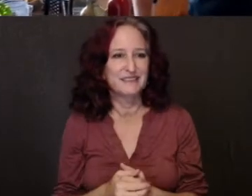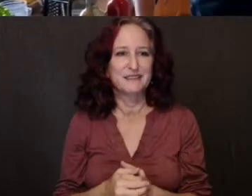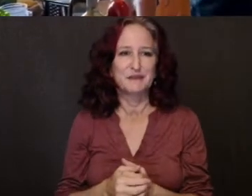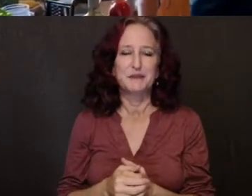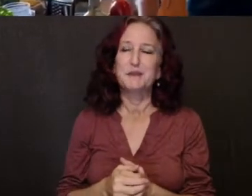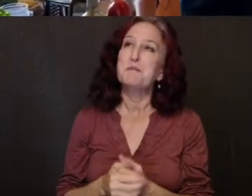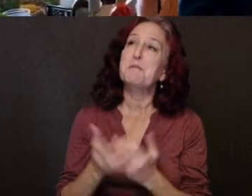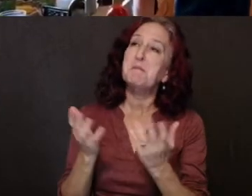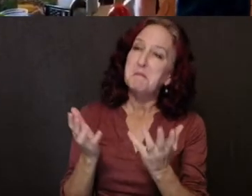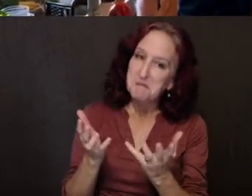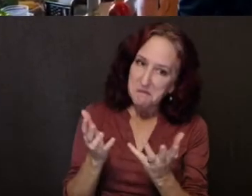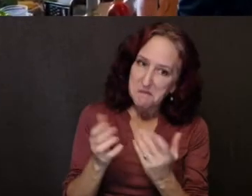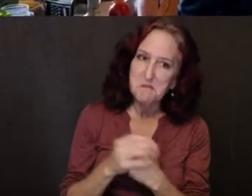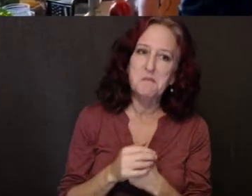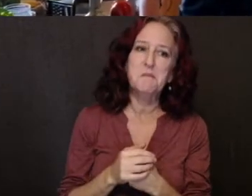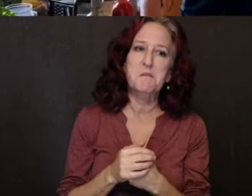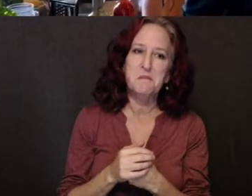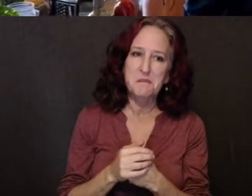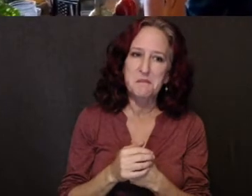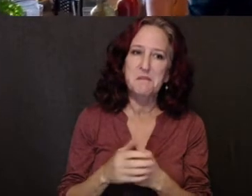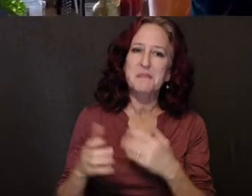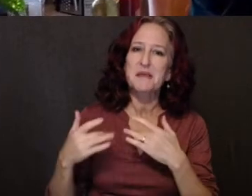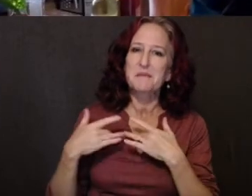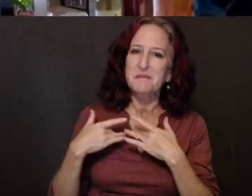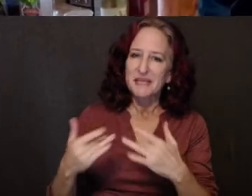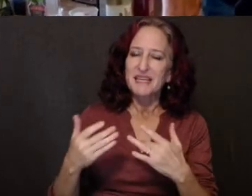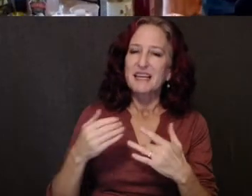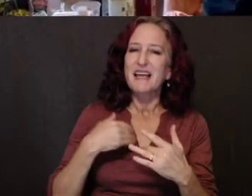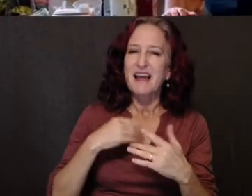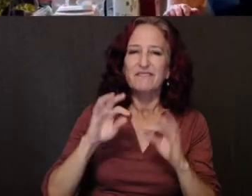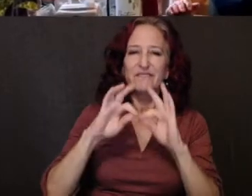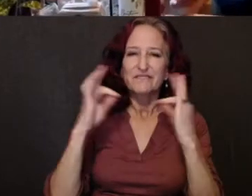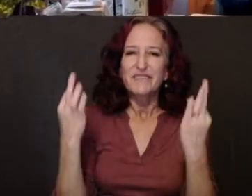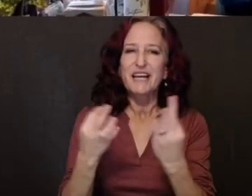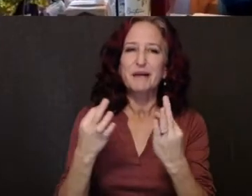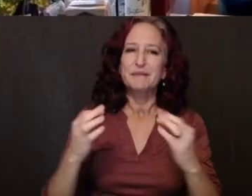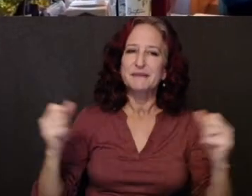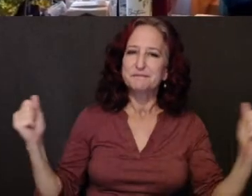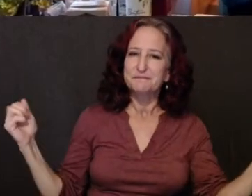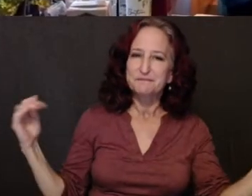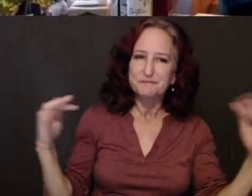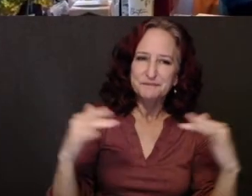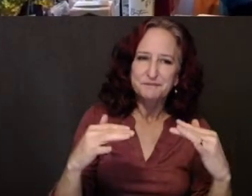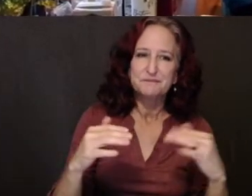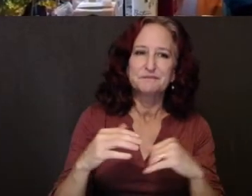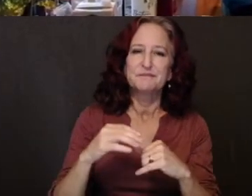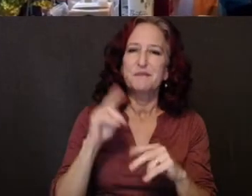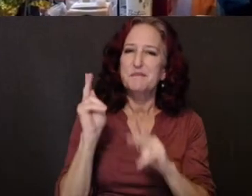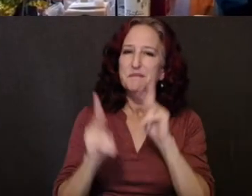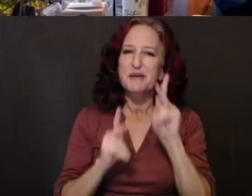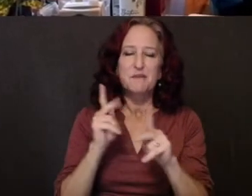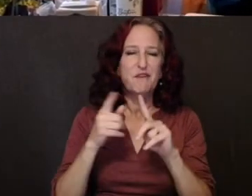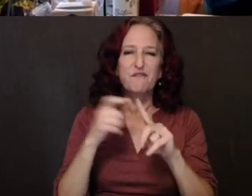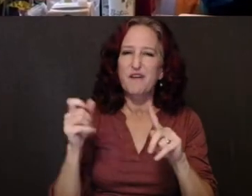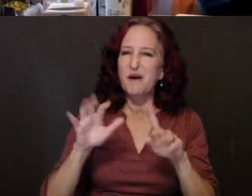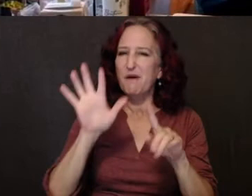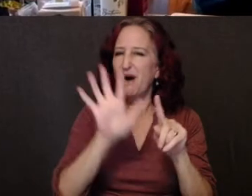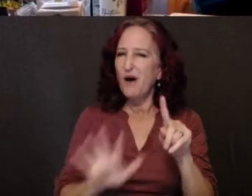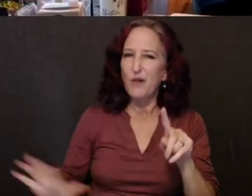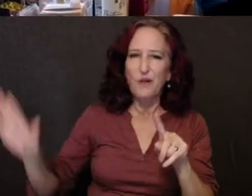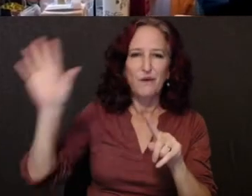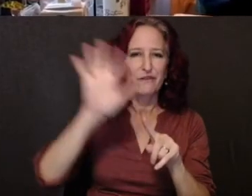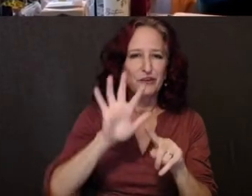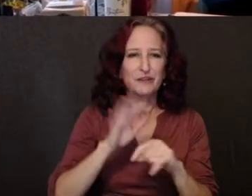the table, all hungry and all wanting your attention? It's you